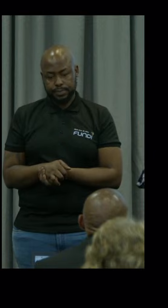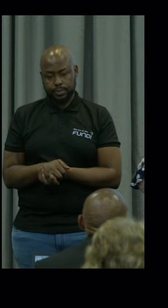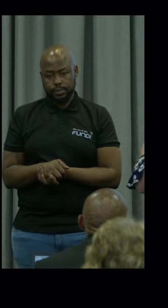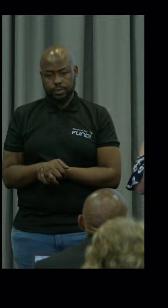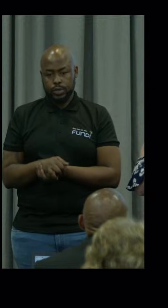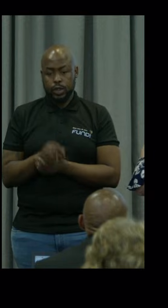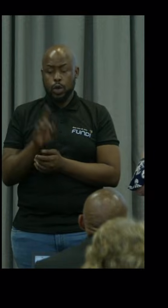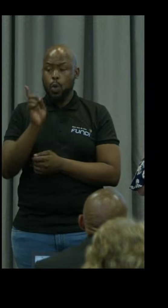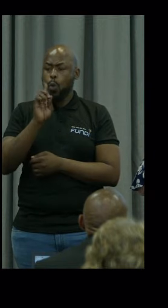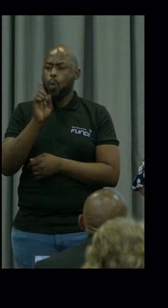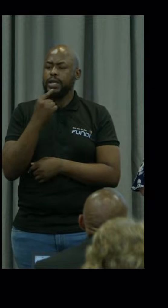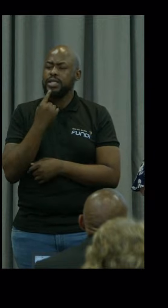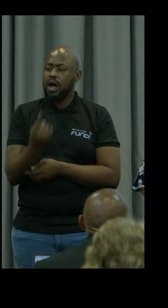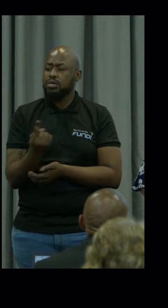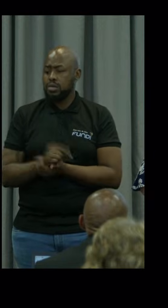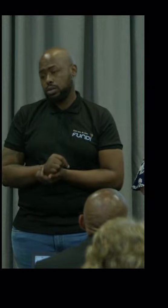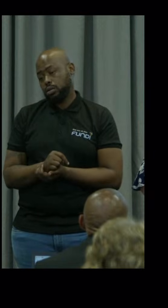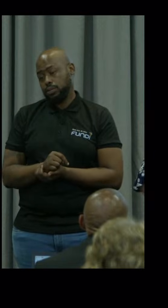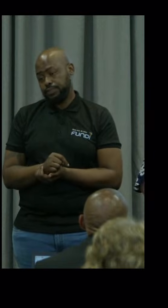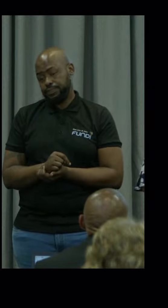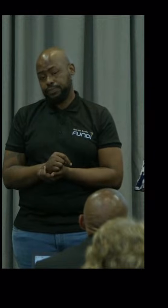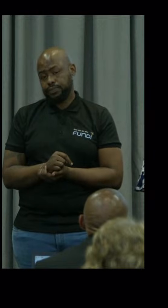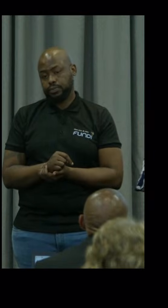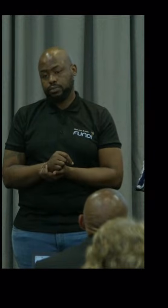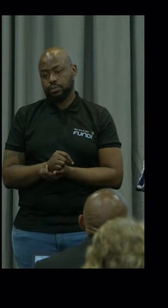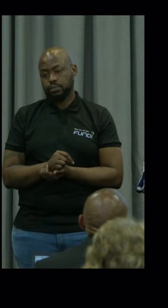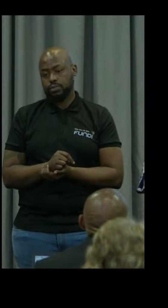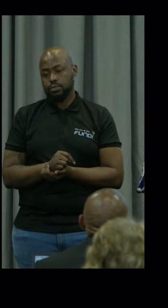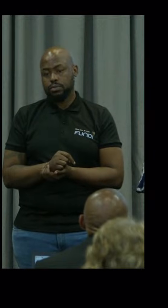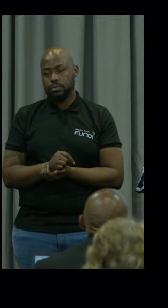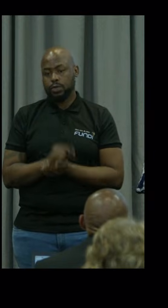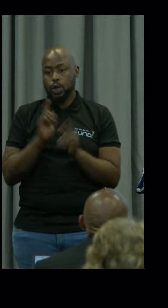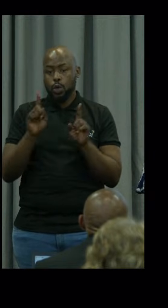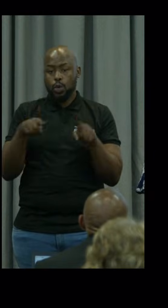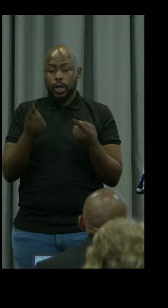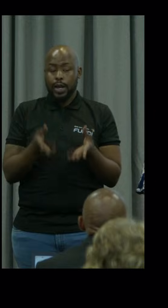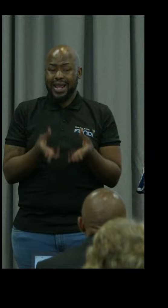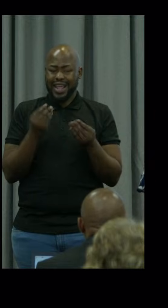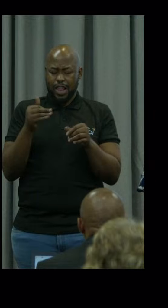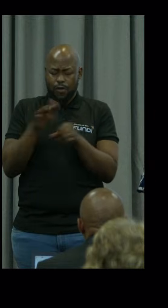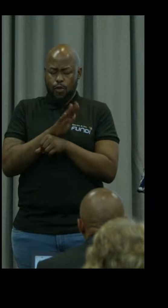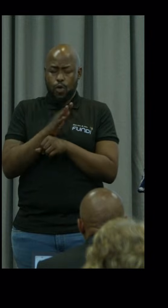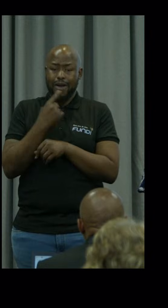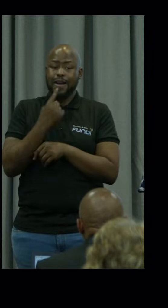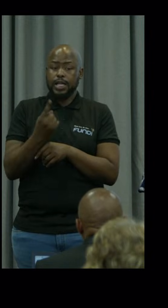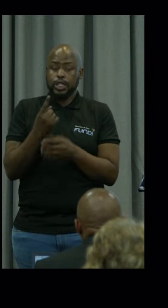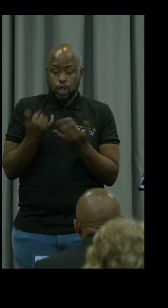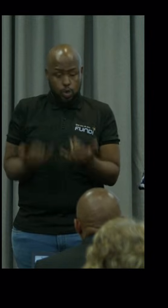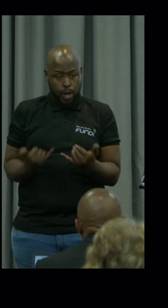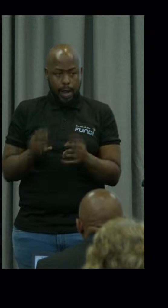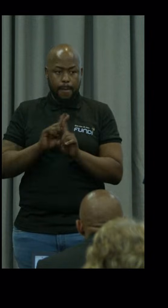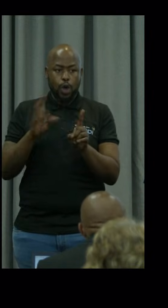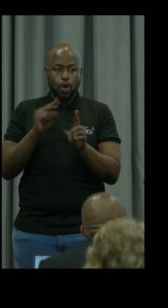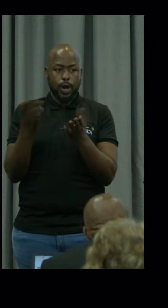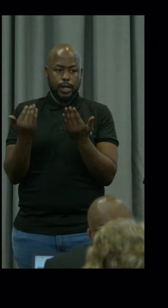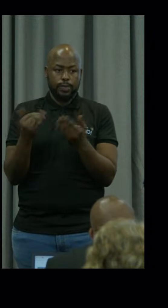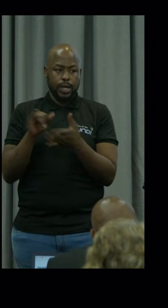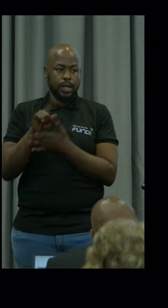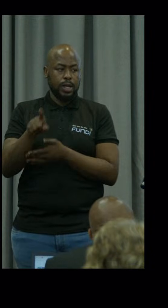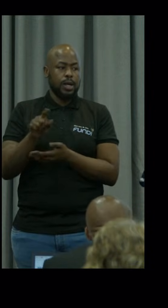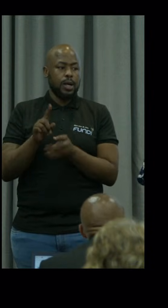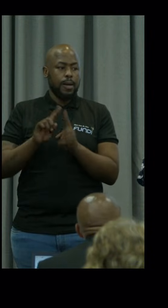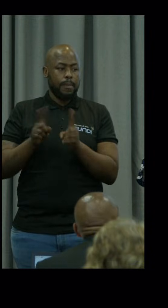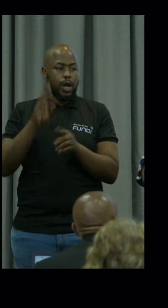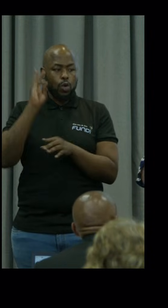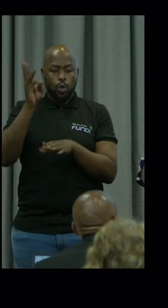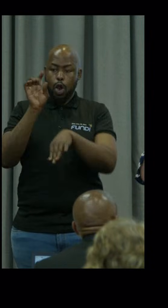What is the answer? We may not get the complete answer today, and I don't expect that, because we will be